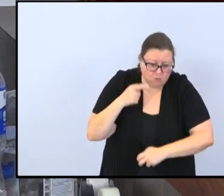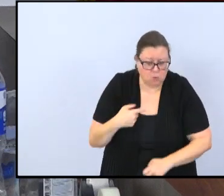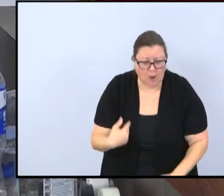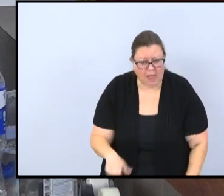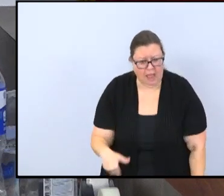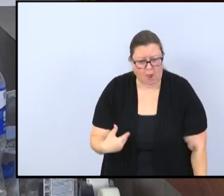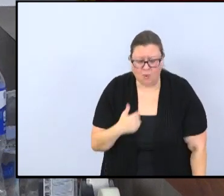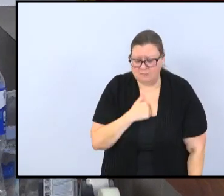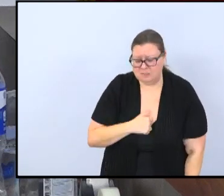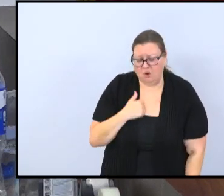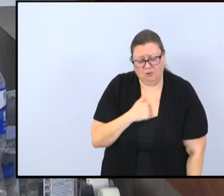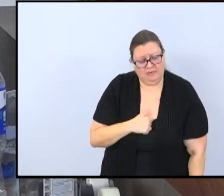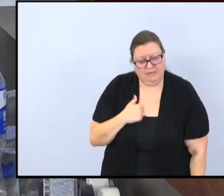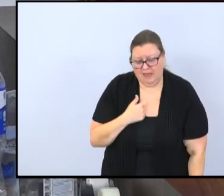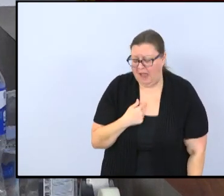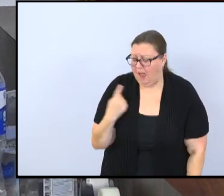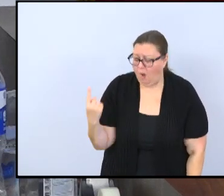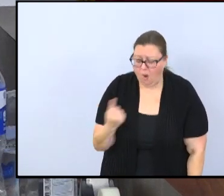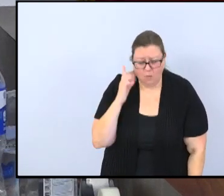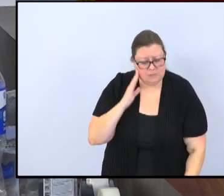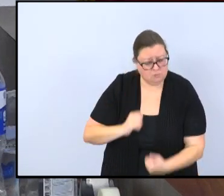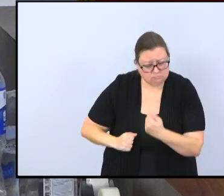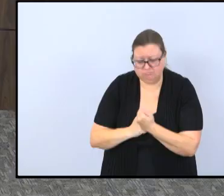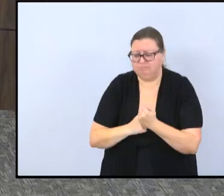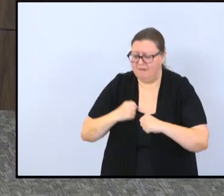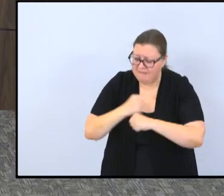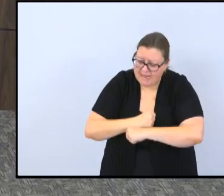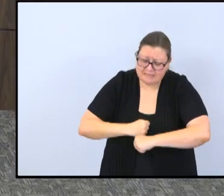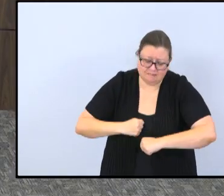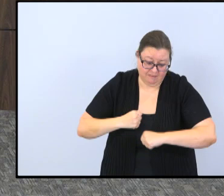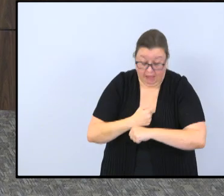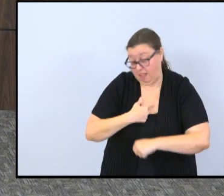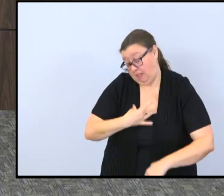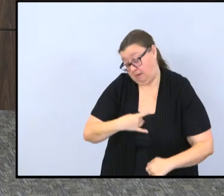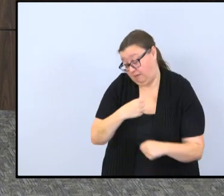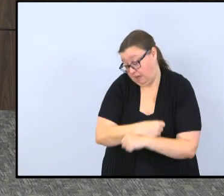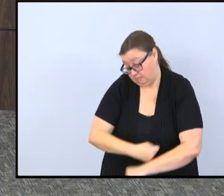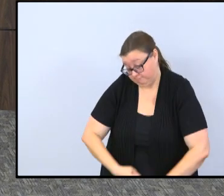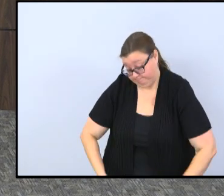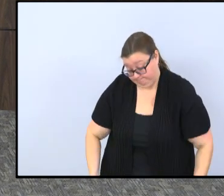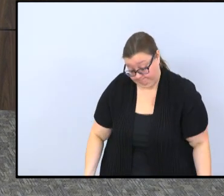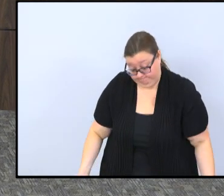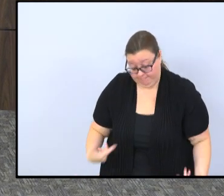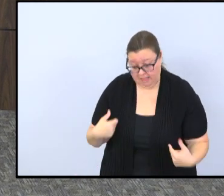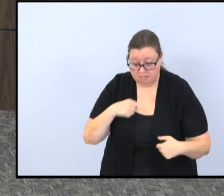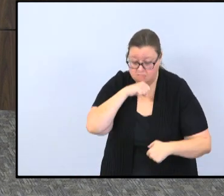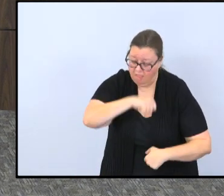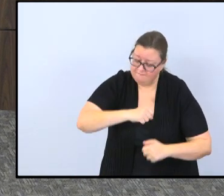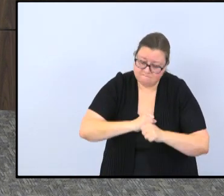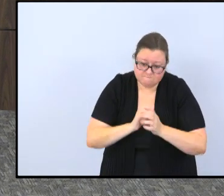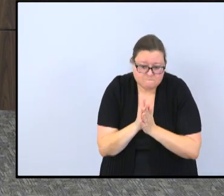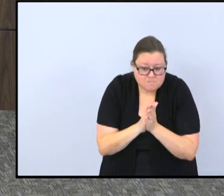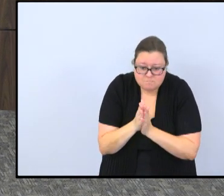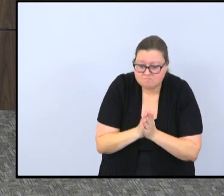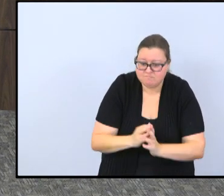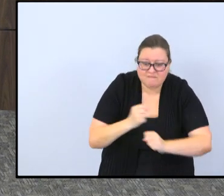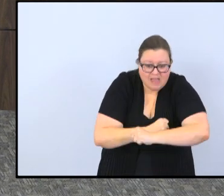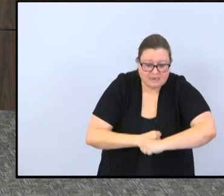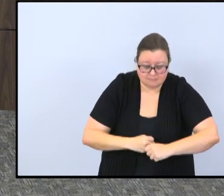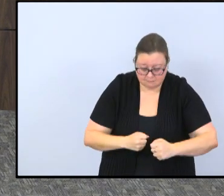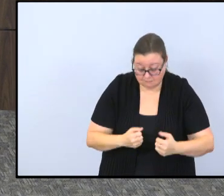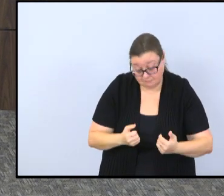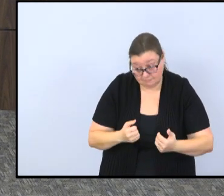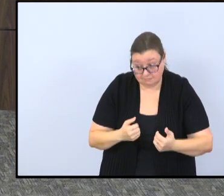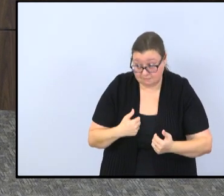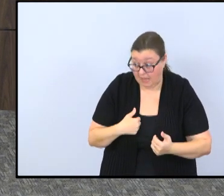that. I am going to always, I like to fight. I love to fight.